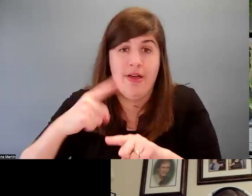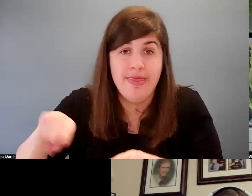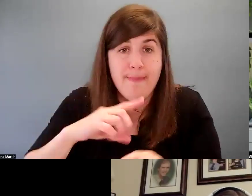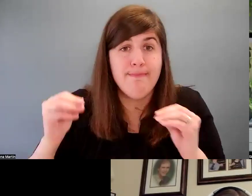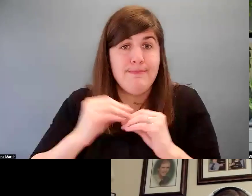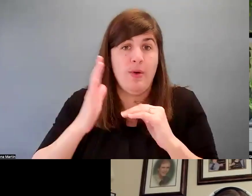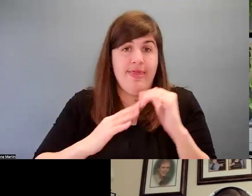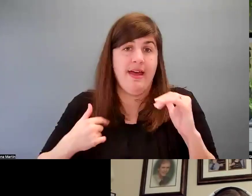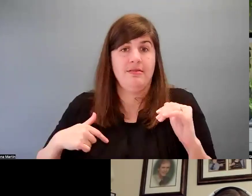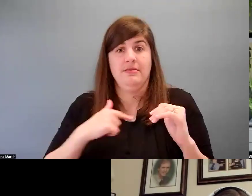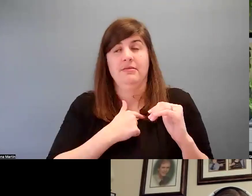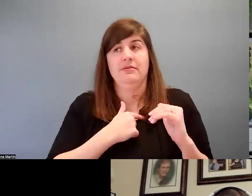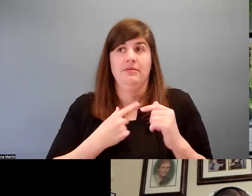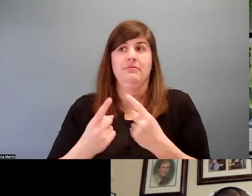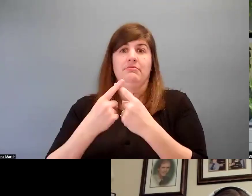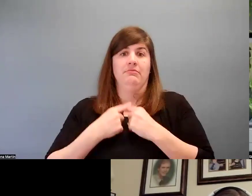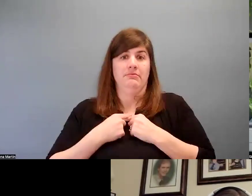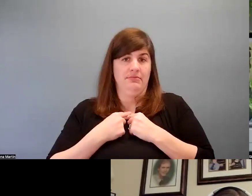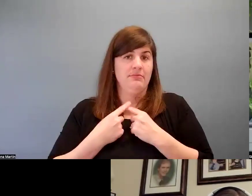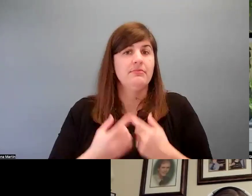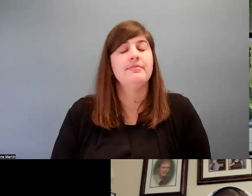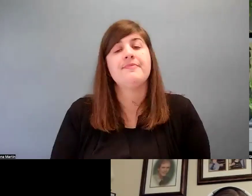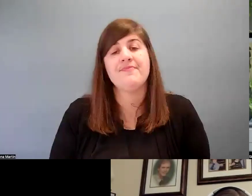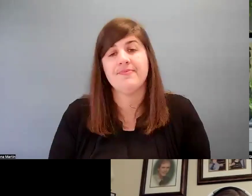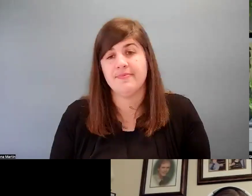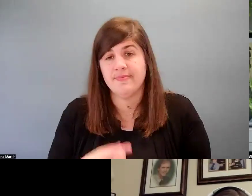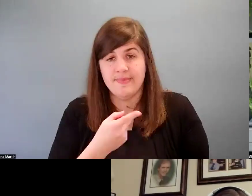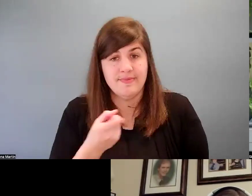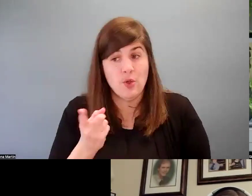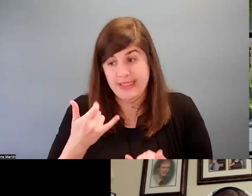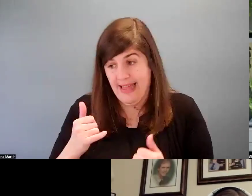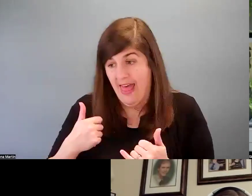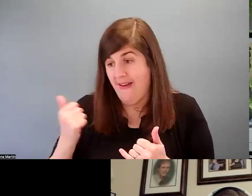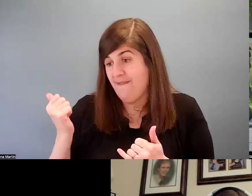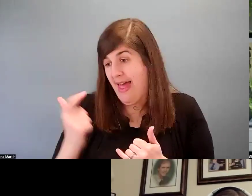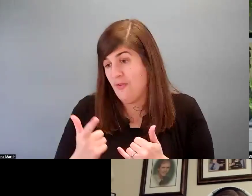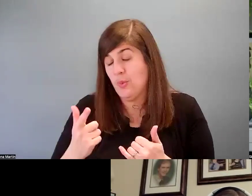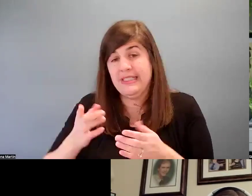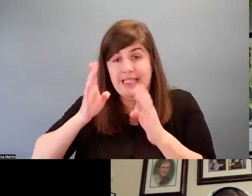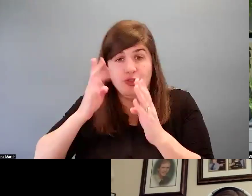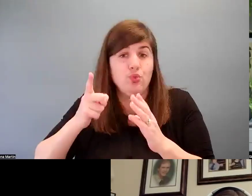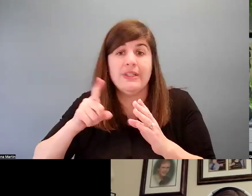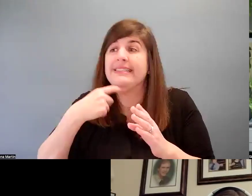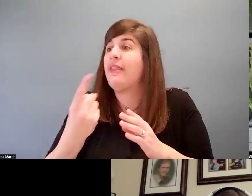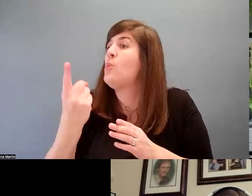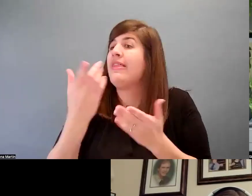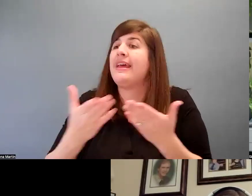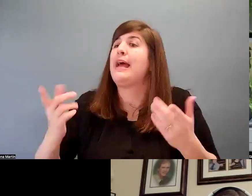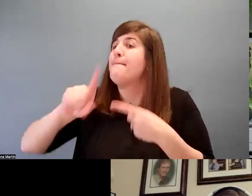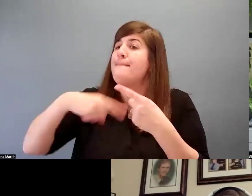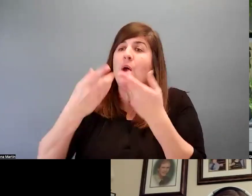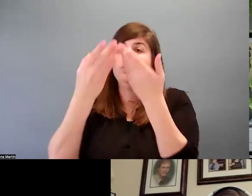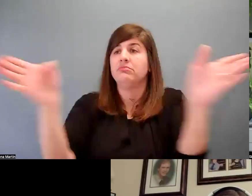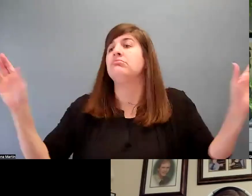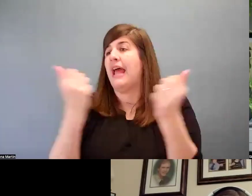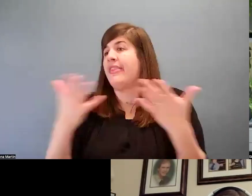great. Our next question is similar. You still have everybody's attention in the world, and you can tell them one thing about absolutely anything. Doesn't have to be